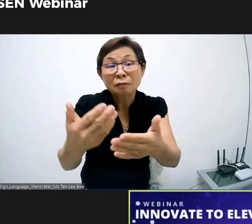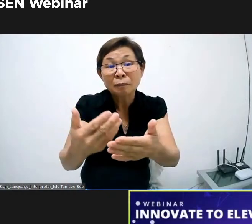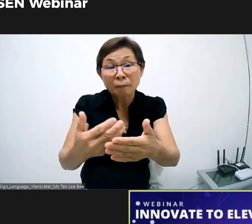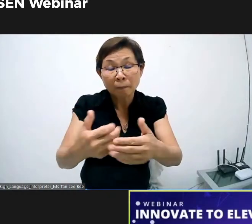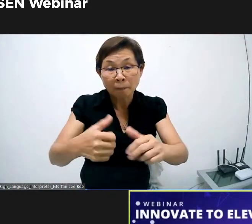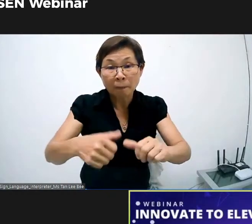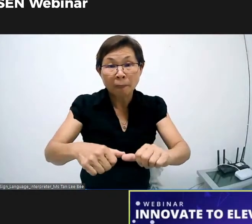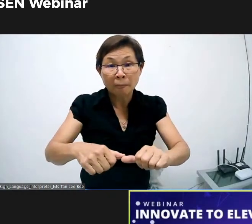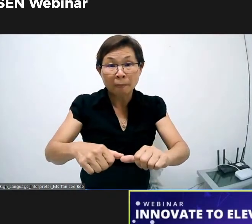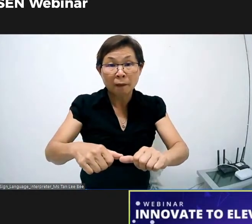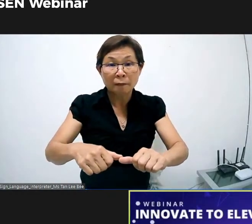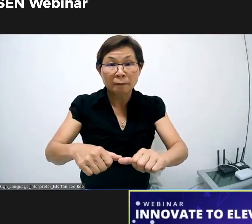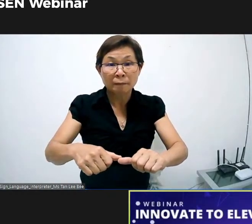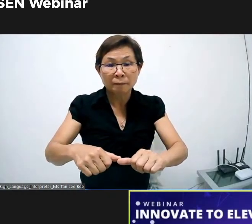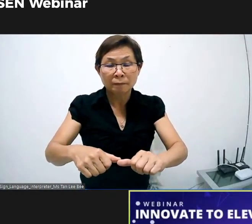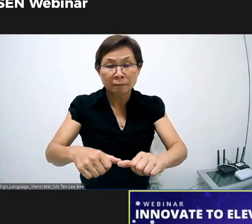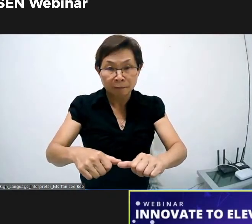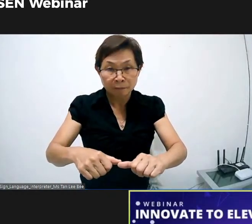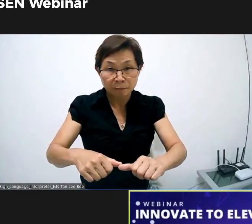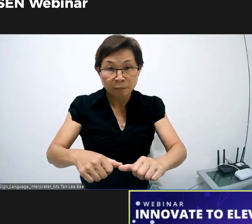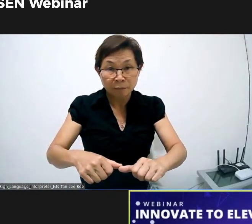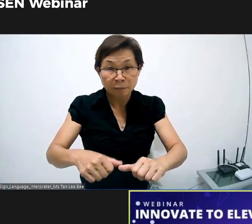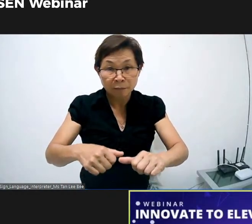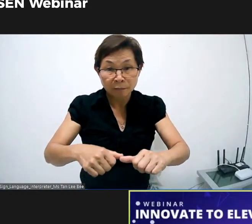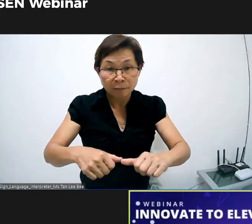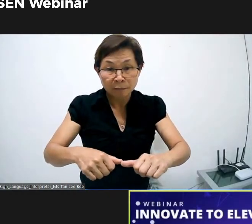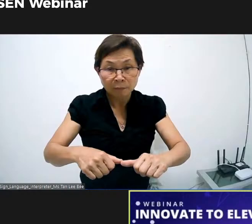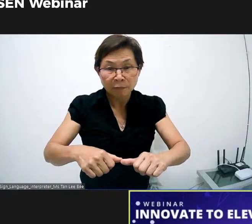only keeping by their own,